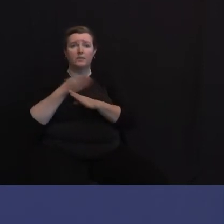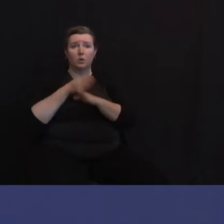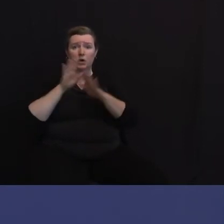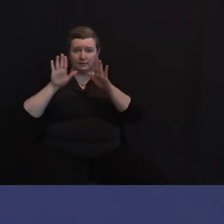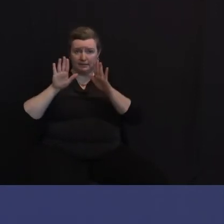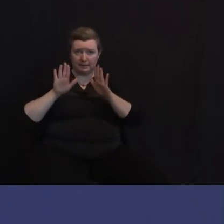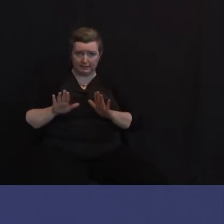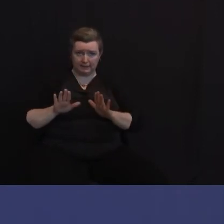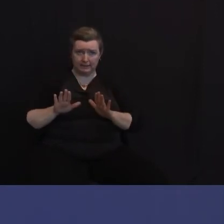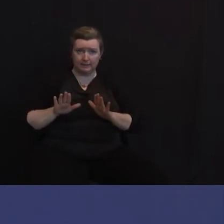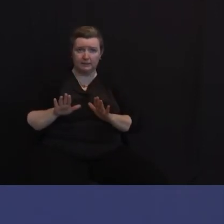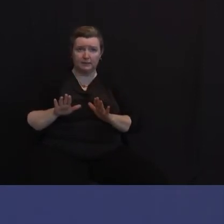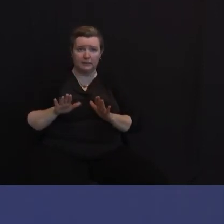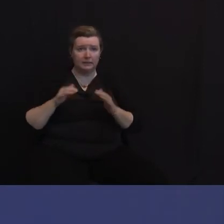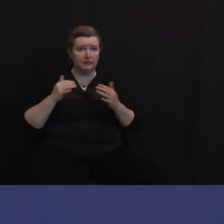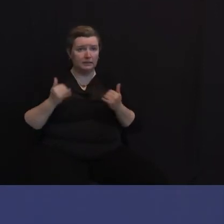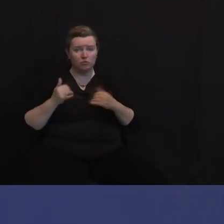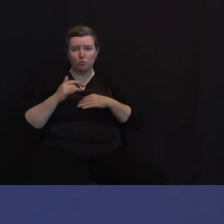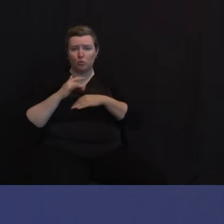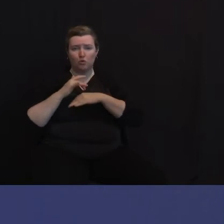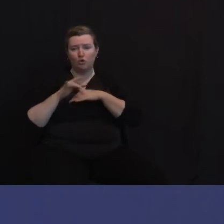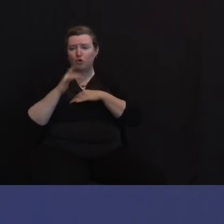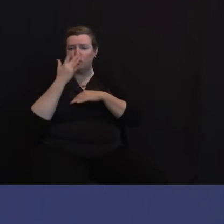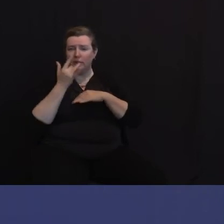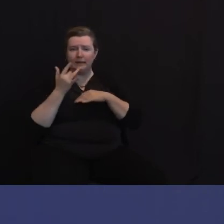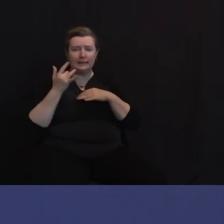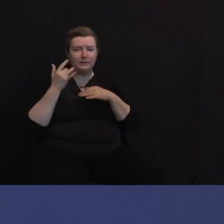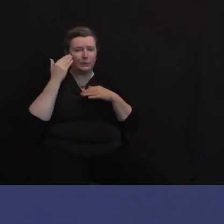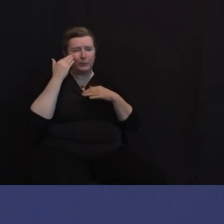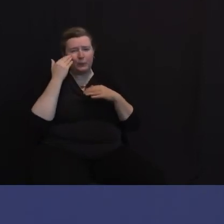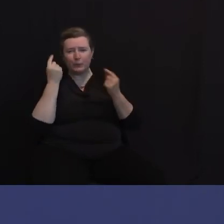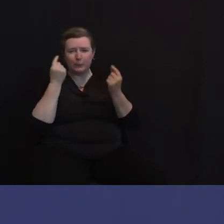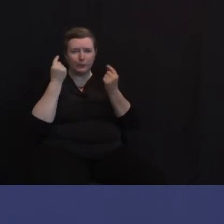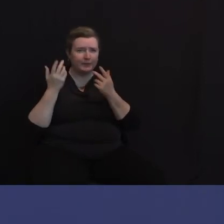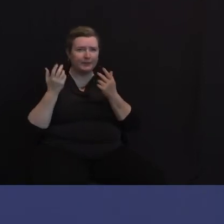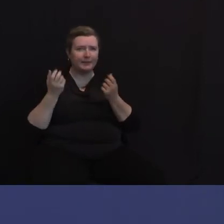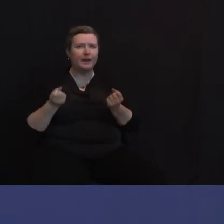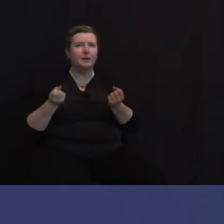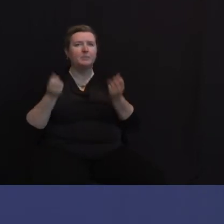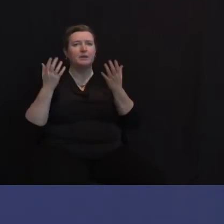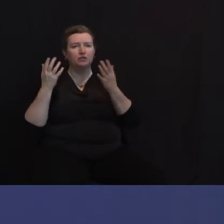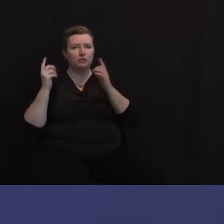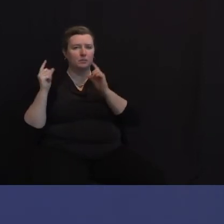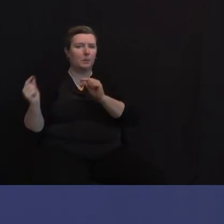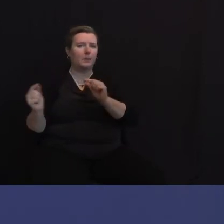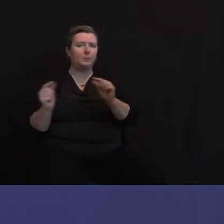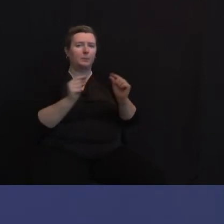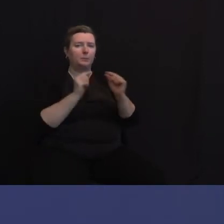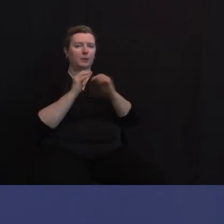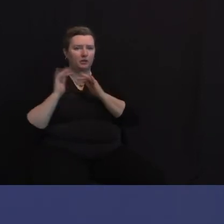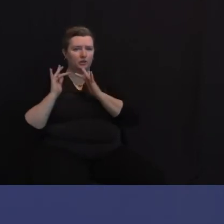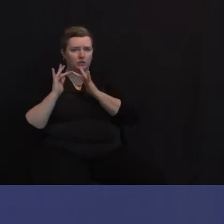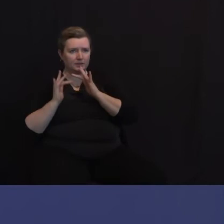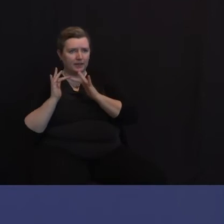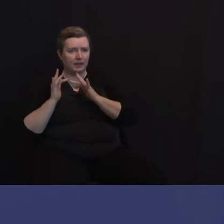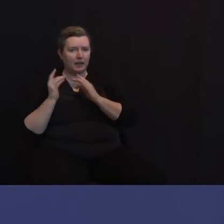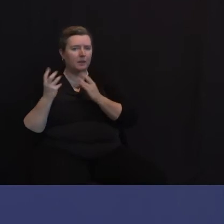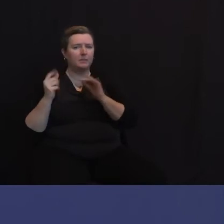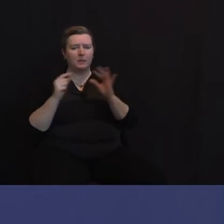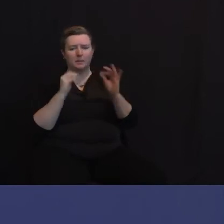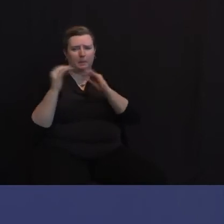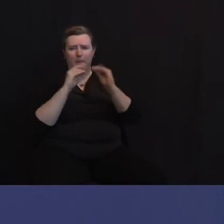still too early to get a sense of how much real chatter there is online or elsewhere in terms of how much